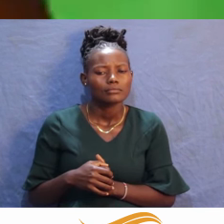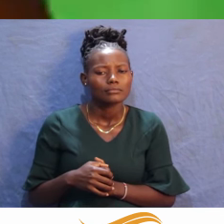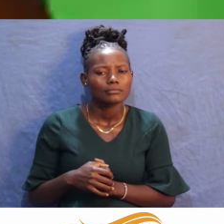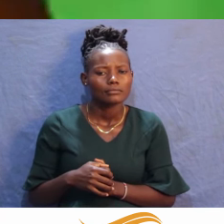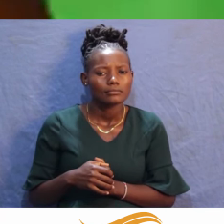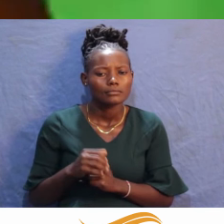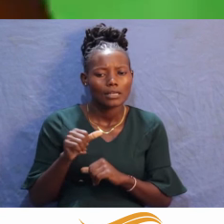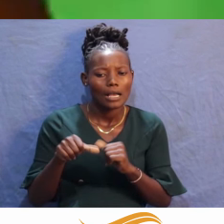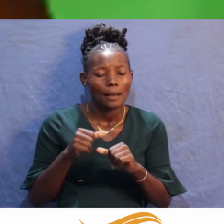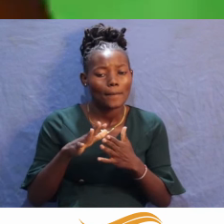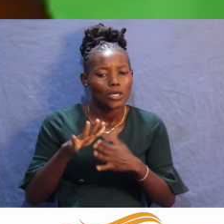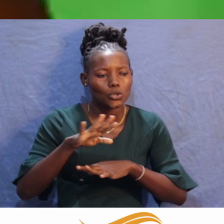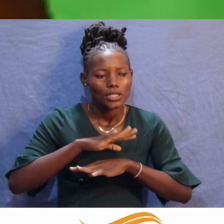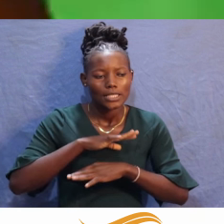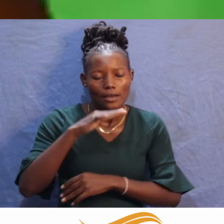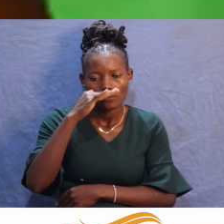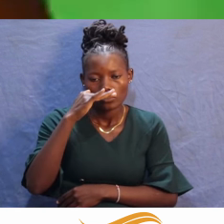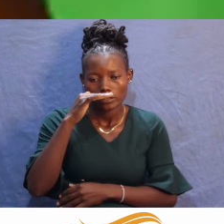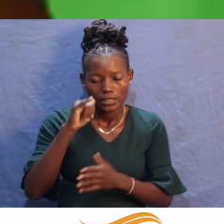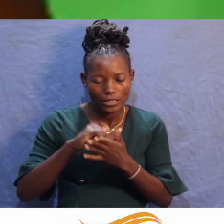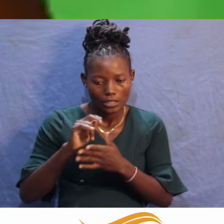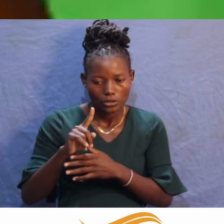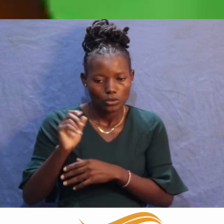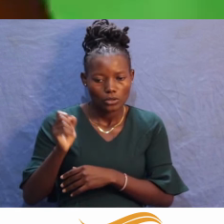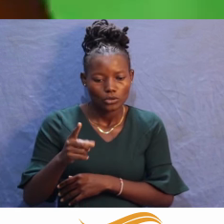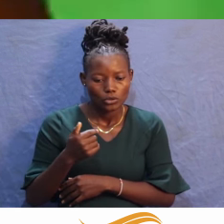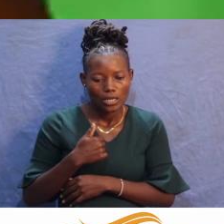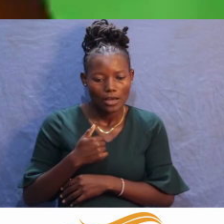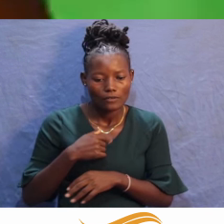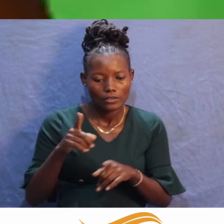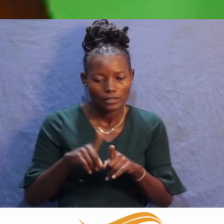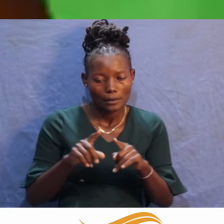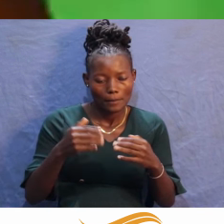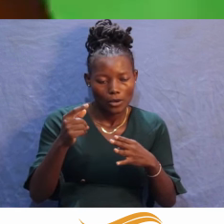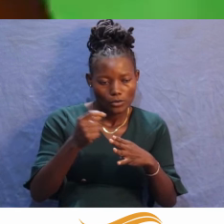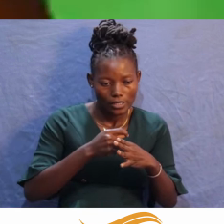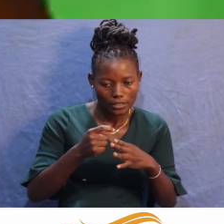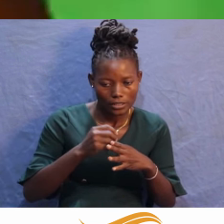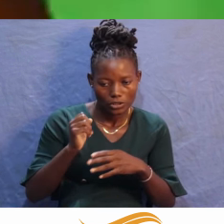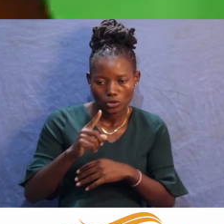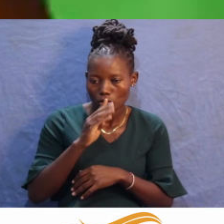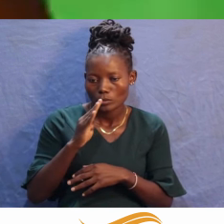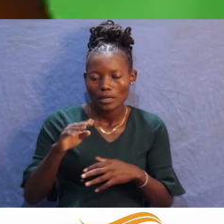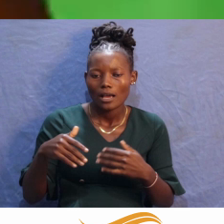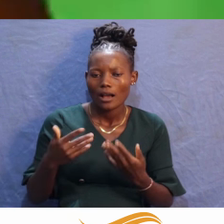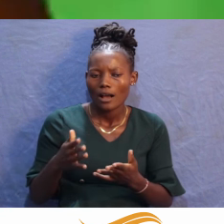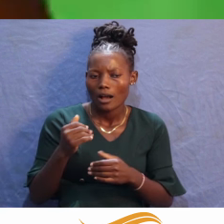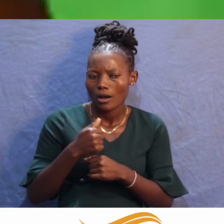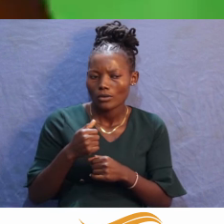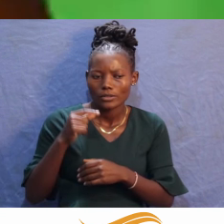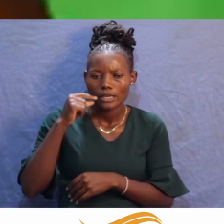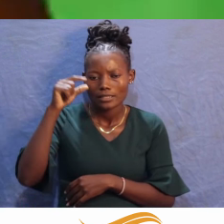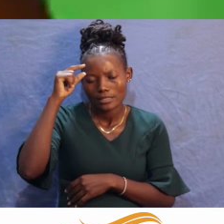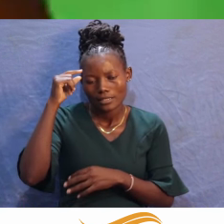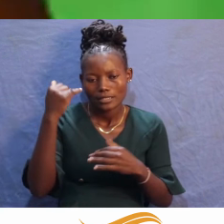the maximum oxygen that one can take and how the training schedule should be, how does the gender